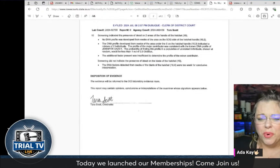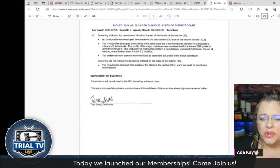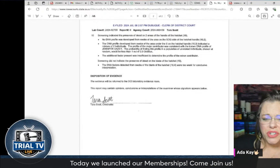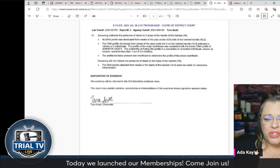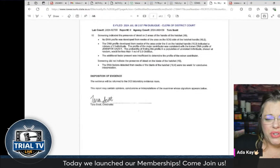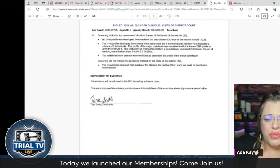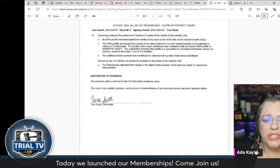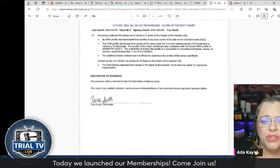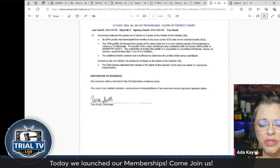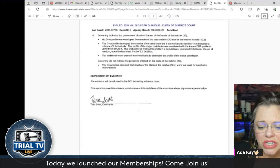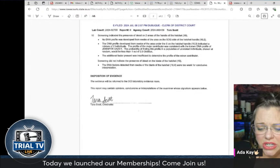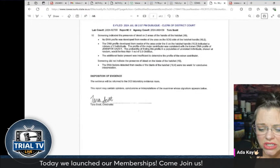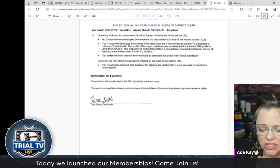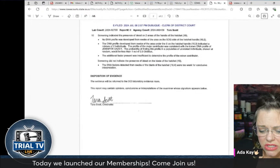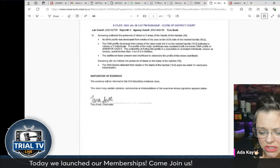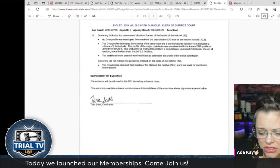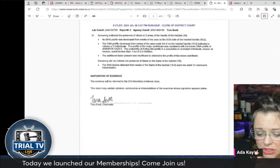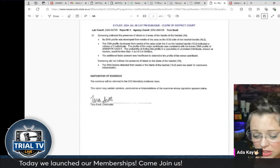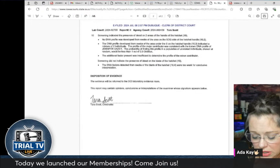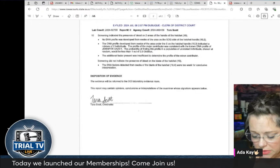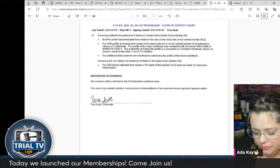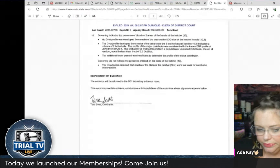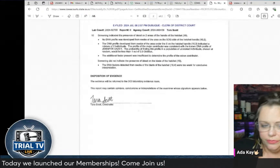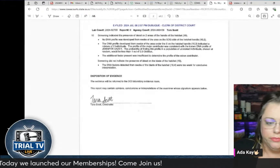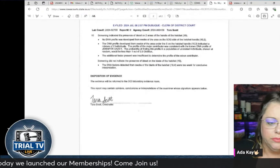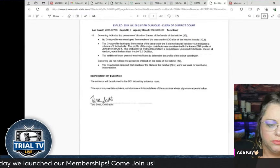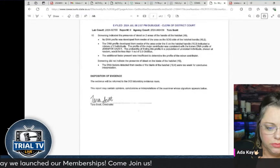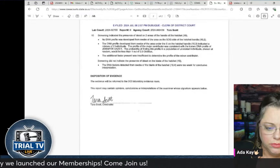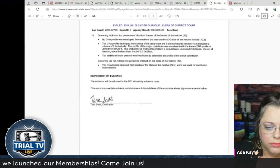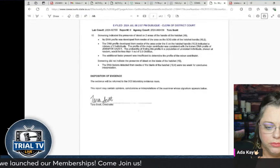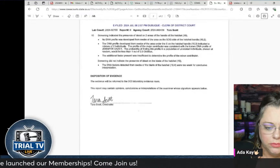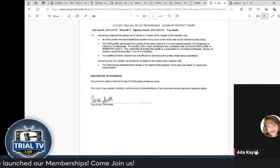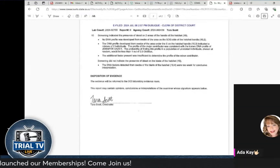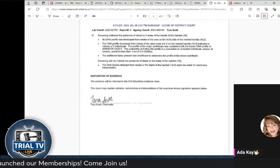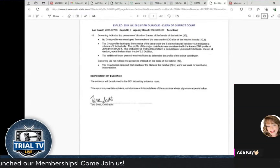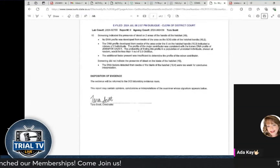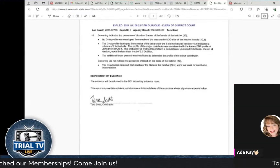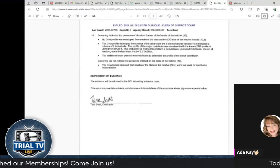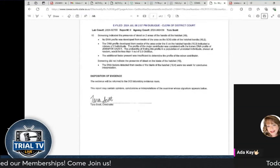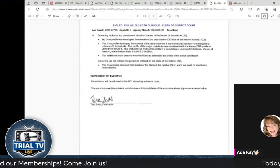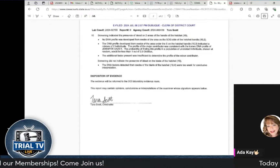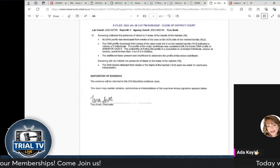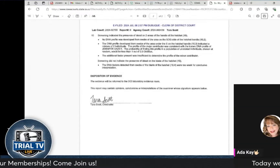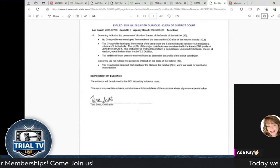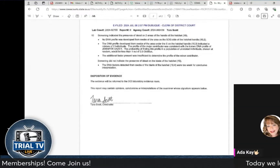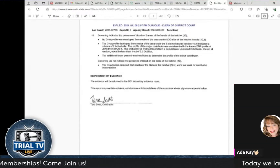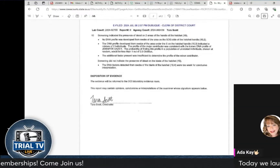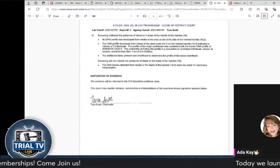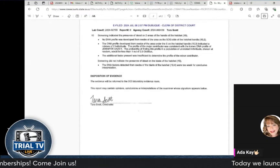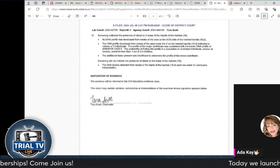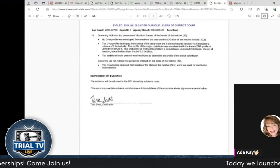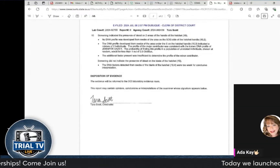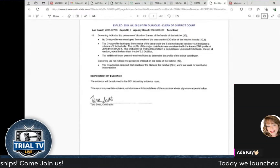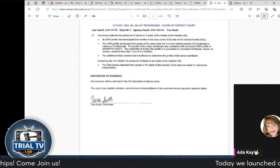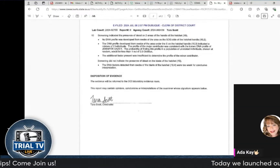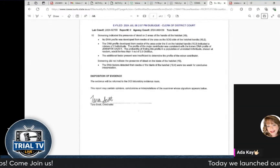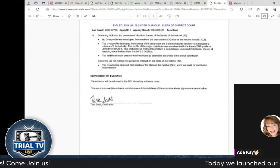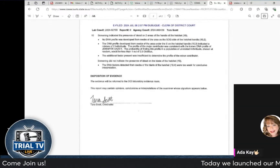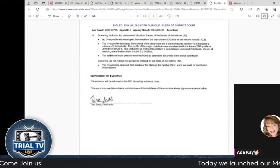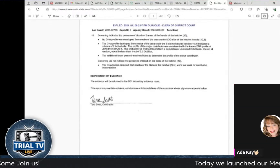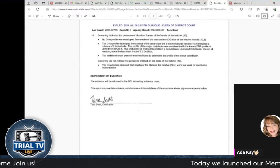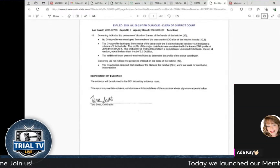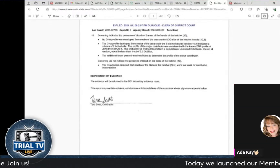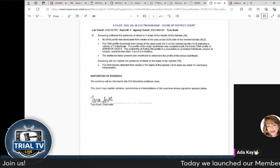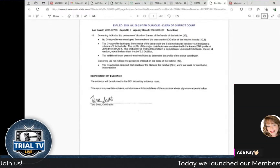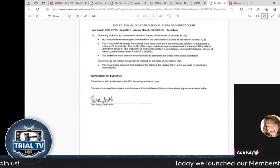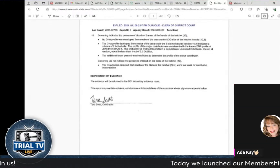another person, dude. This is ridiculous. You did find touch DNA is what it would have to be, right?